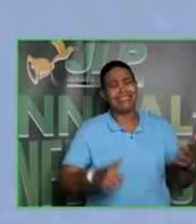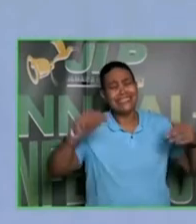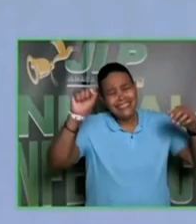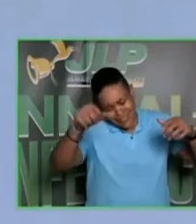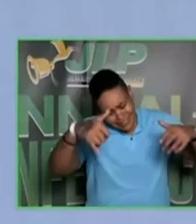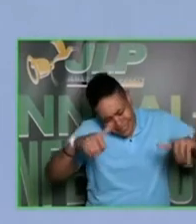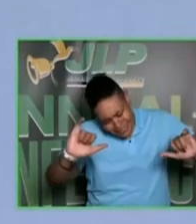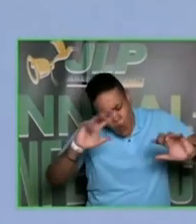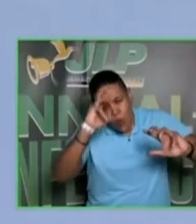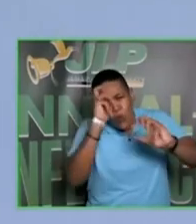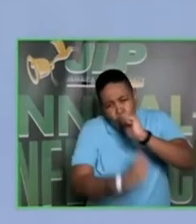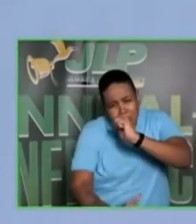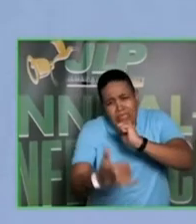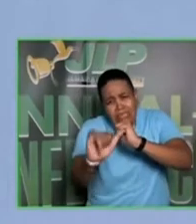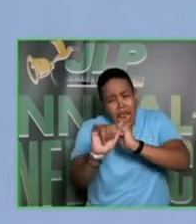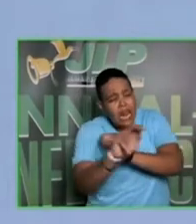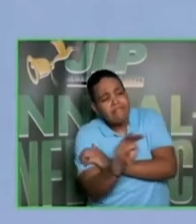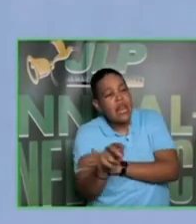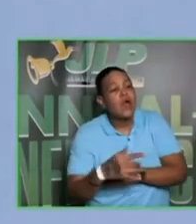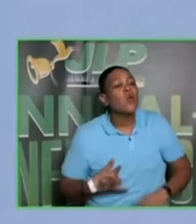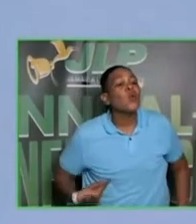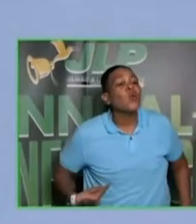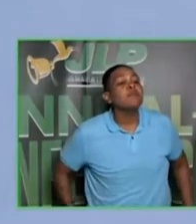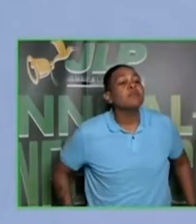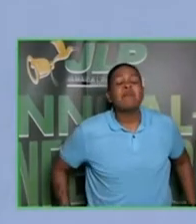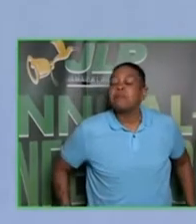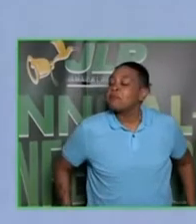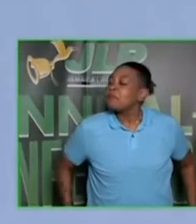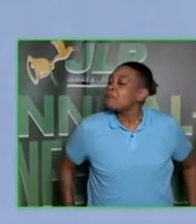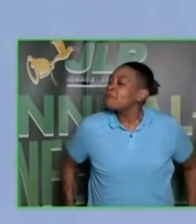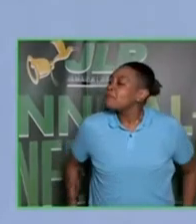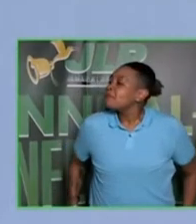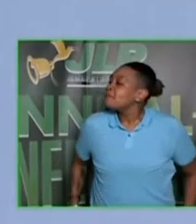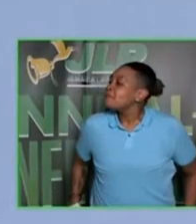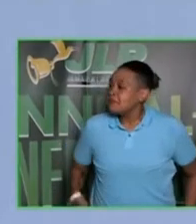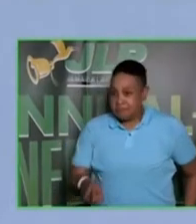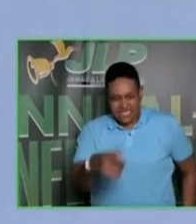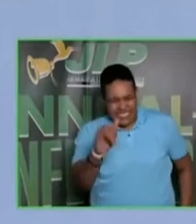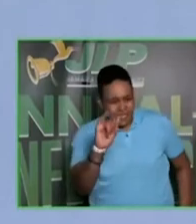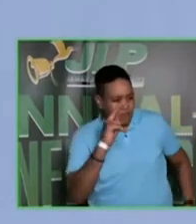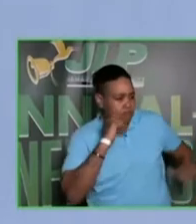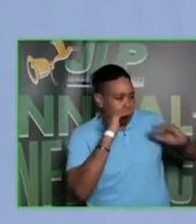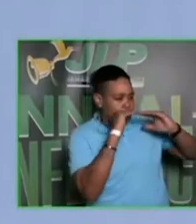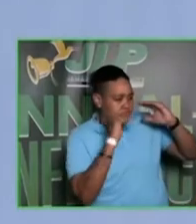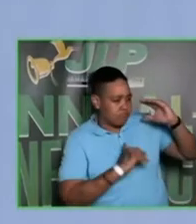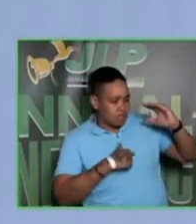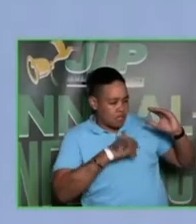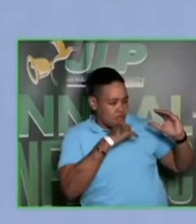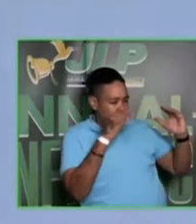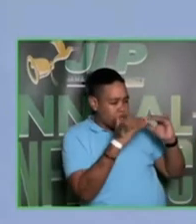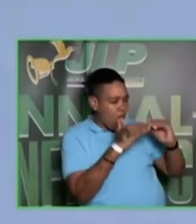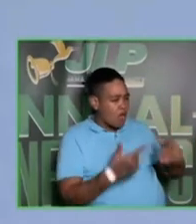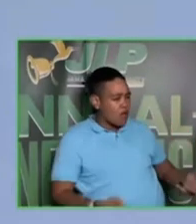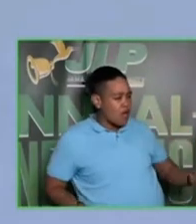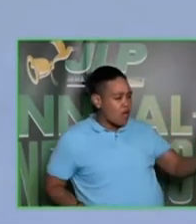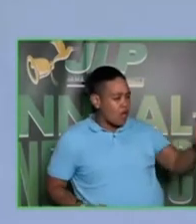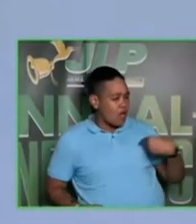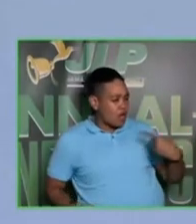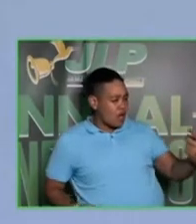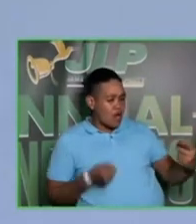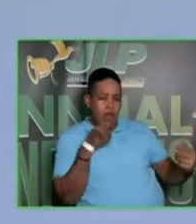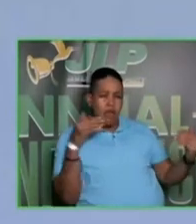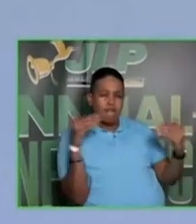Yes, we see that there are inequities. Things may not be